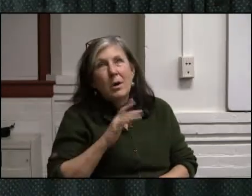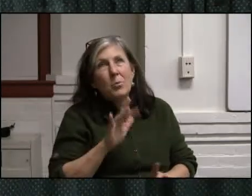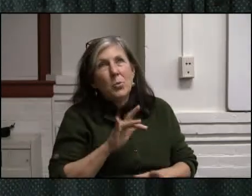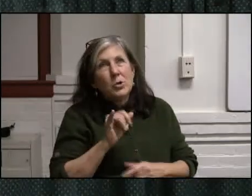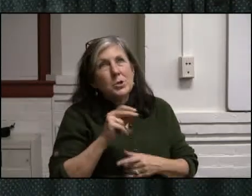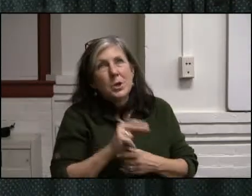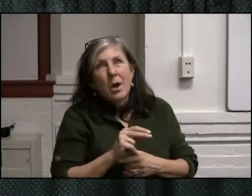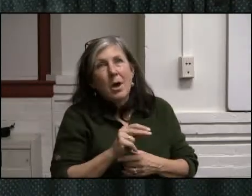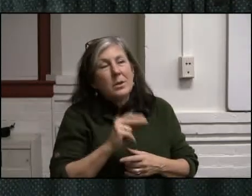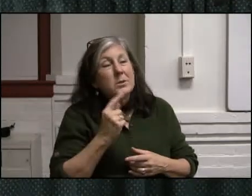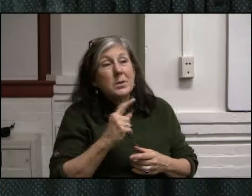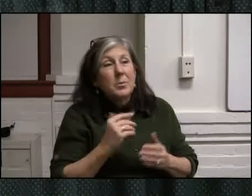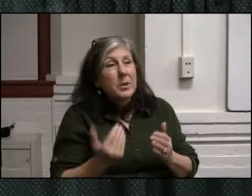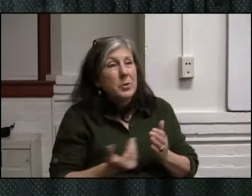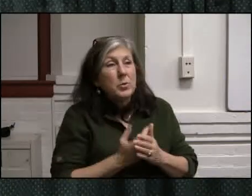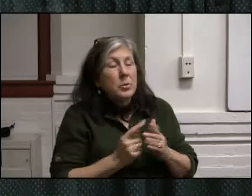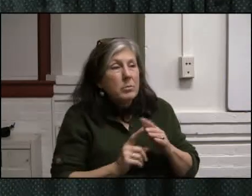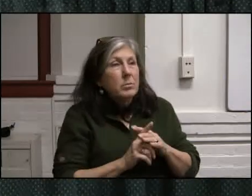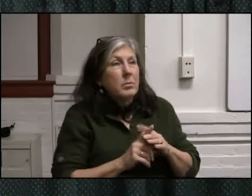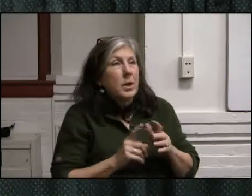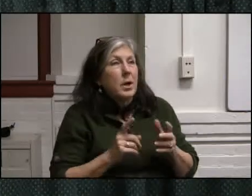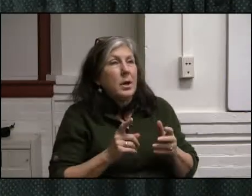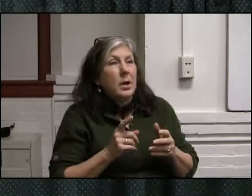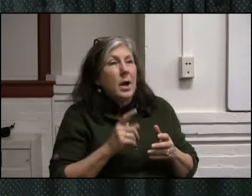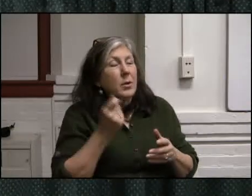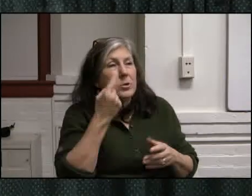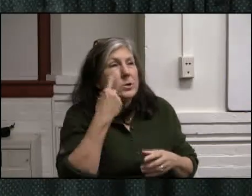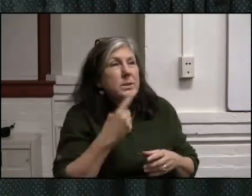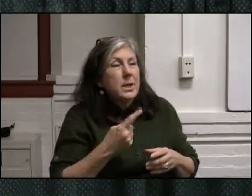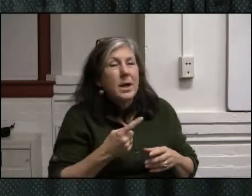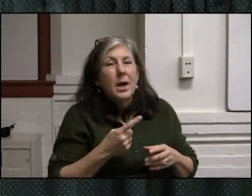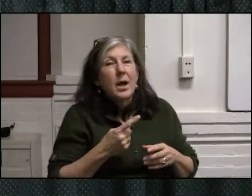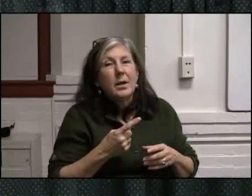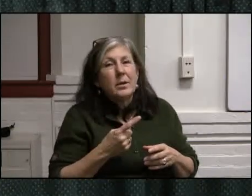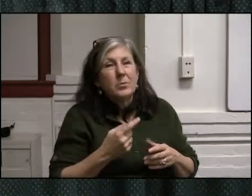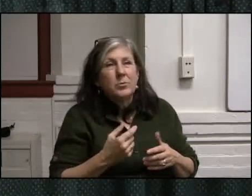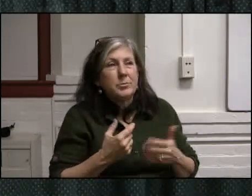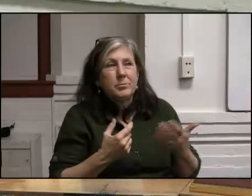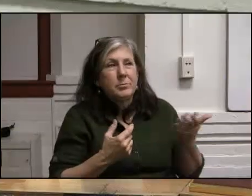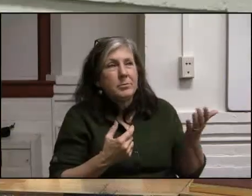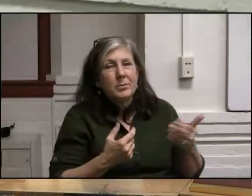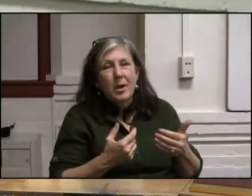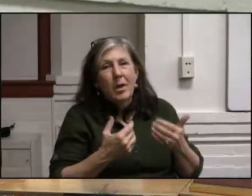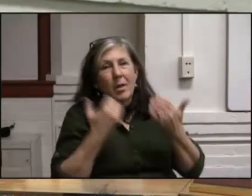it's another 10 minutes off his life. No wonder he retired.